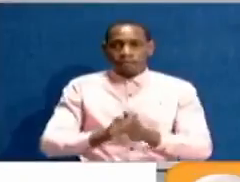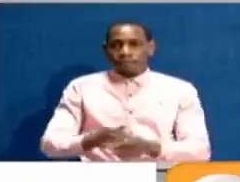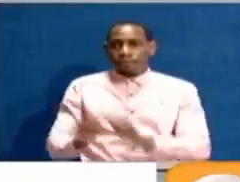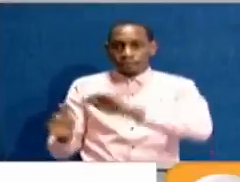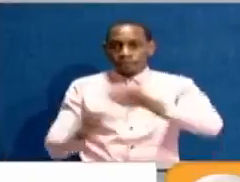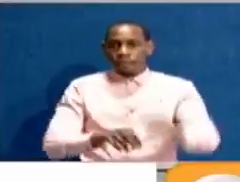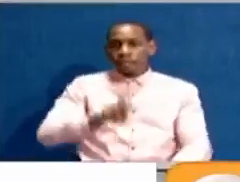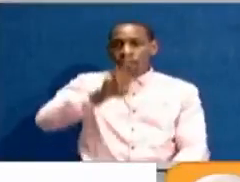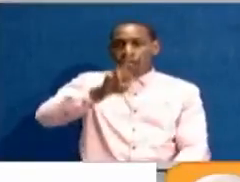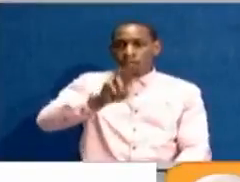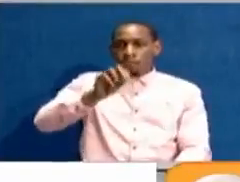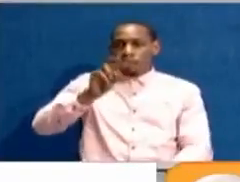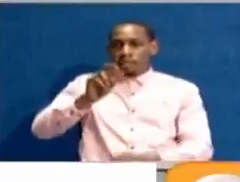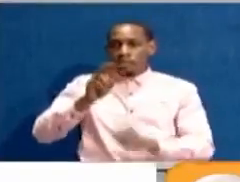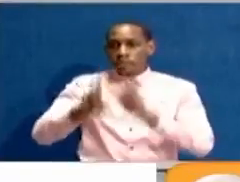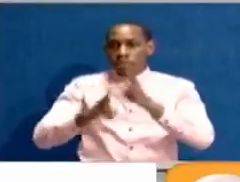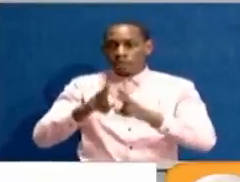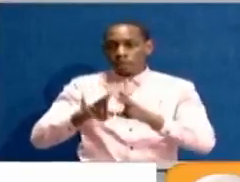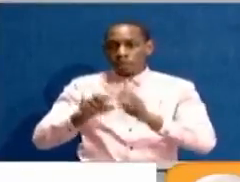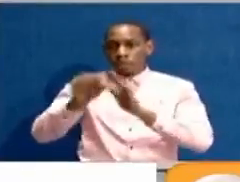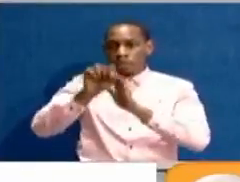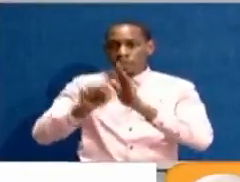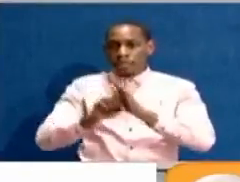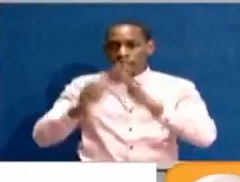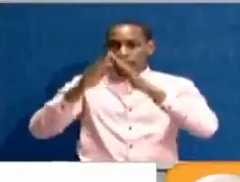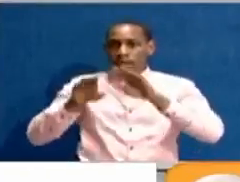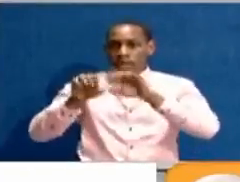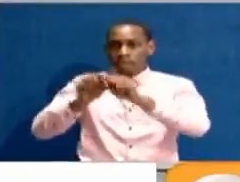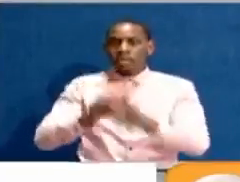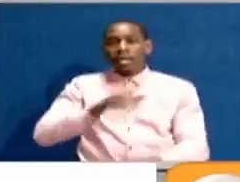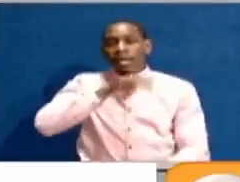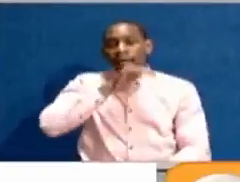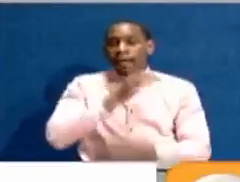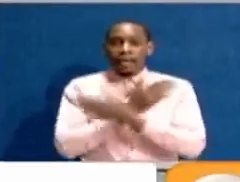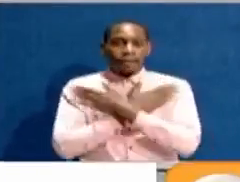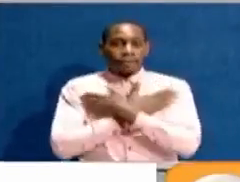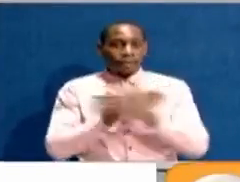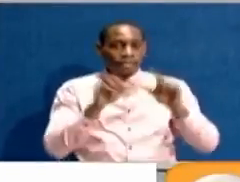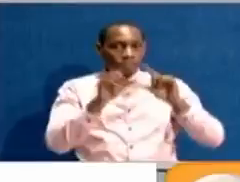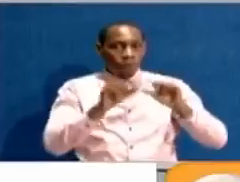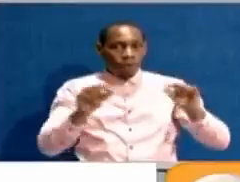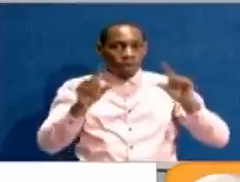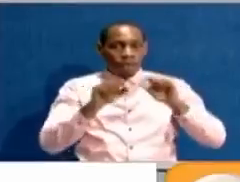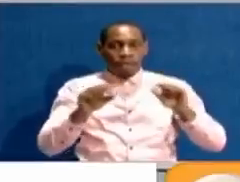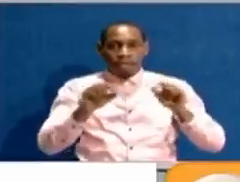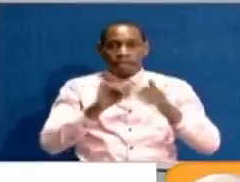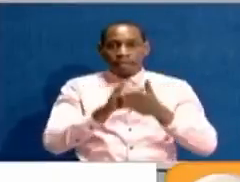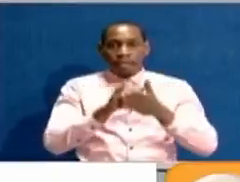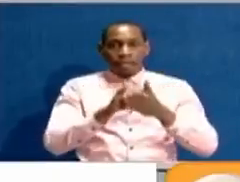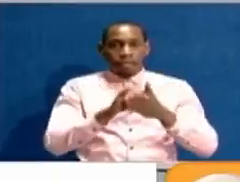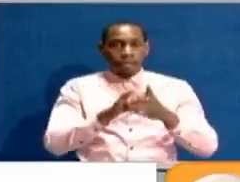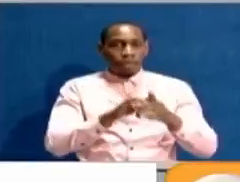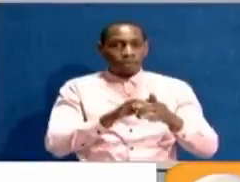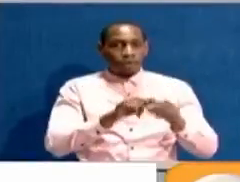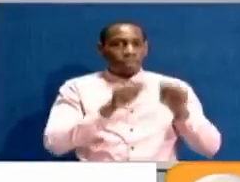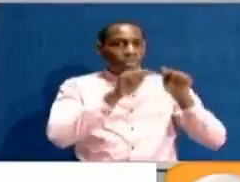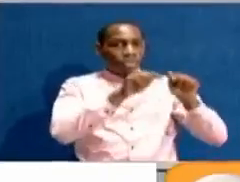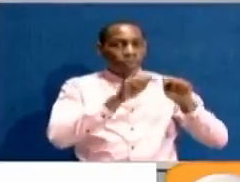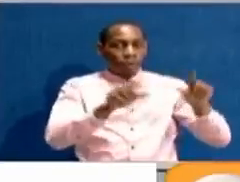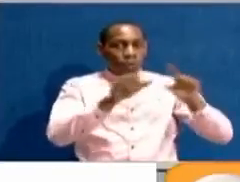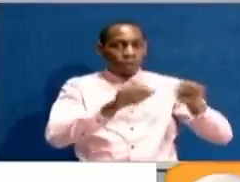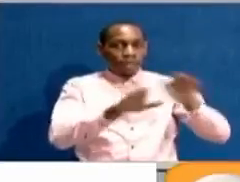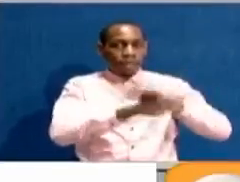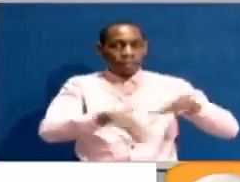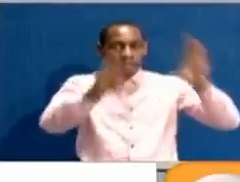2022 State House succession arithmetic, Odinga's allies have termed laughable claims by Deputy President